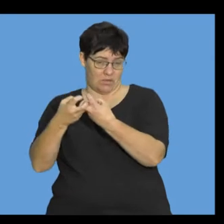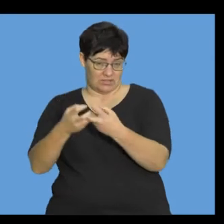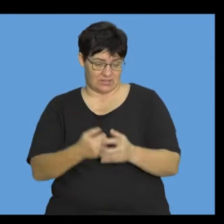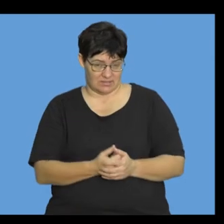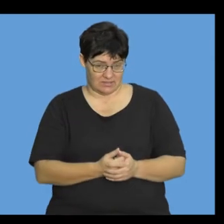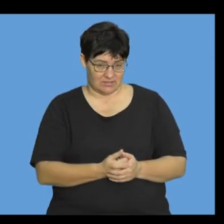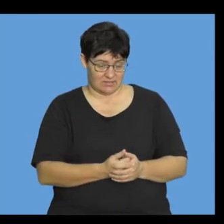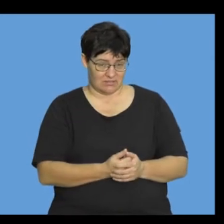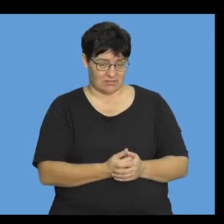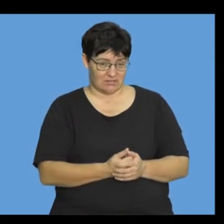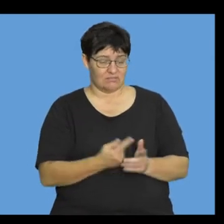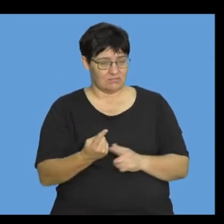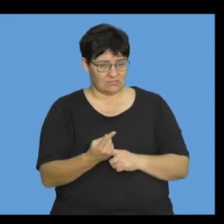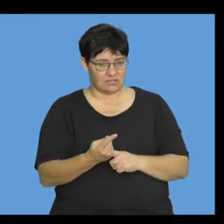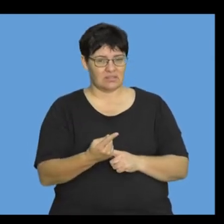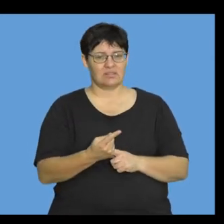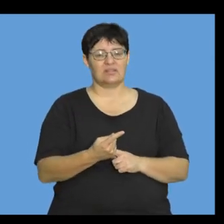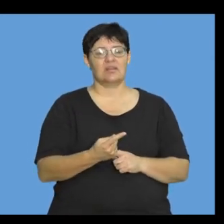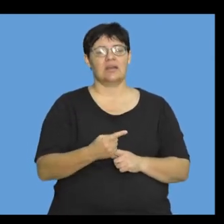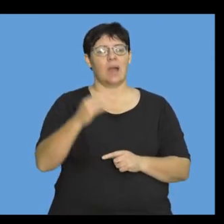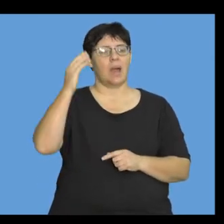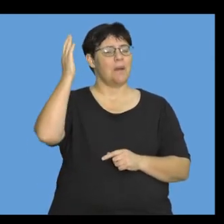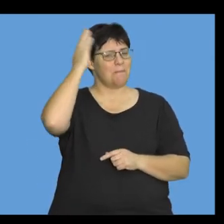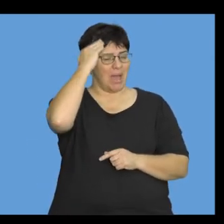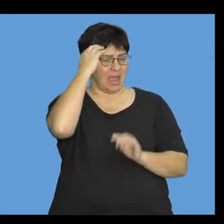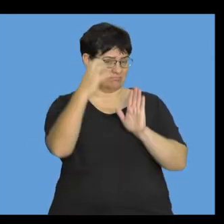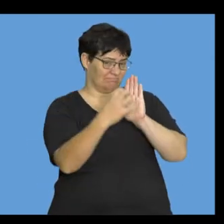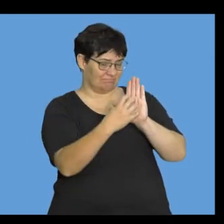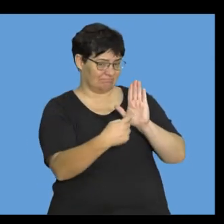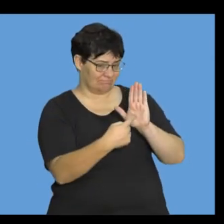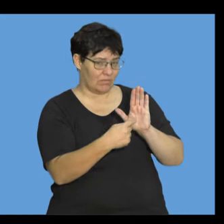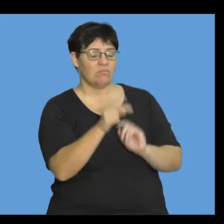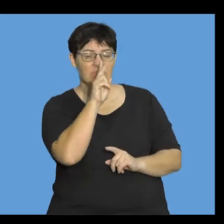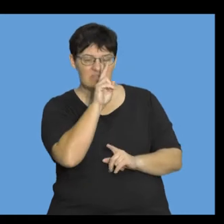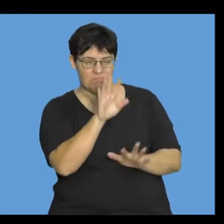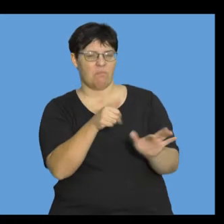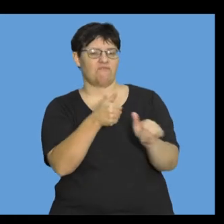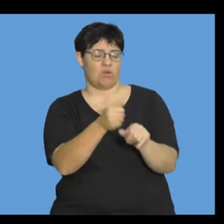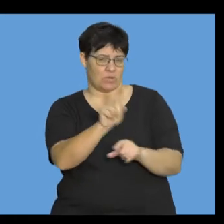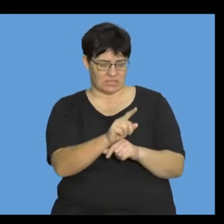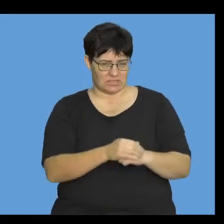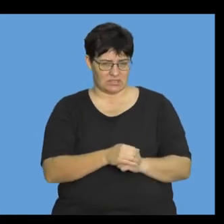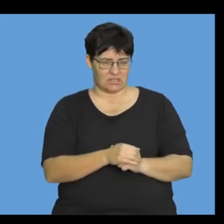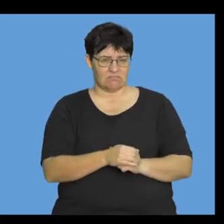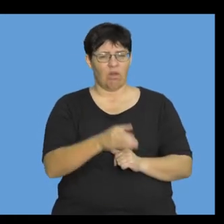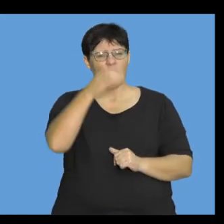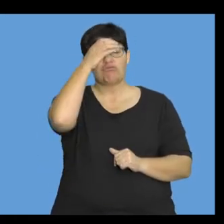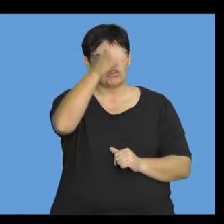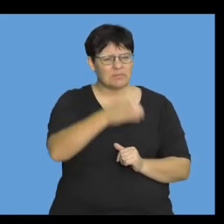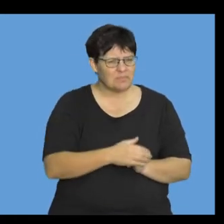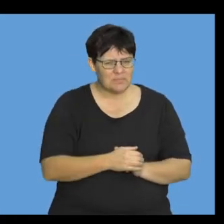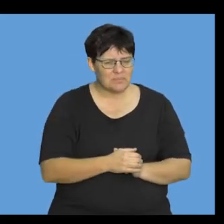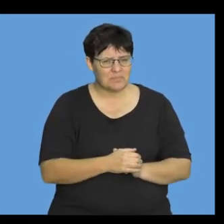going to turn to our little mind map behind me here, you will see the road that we have followed. We looked at the concept of, all